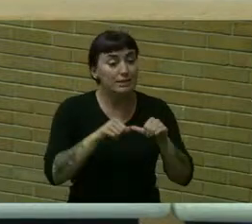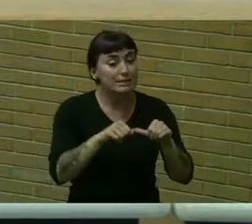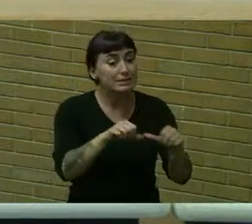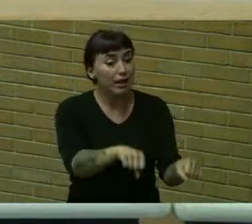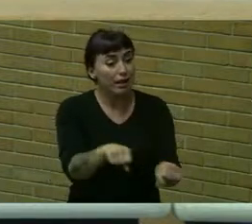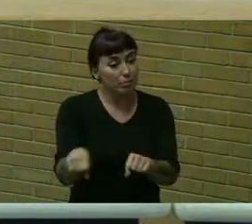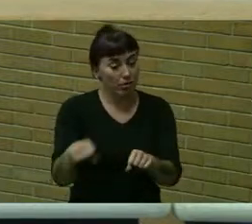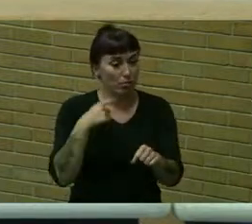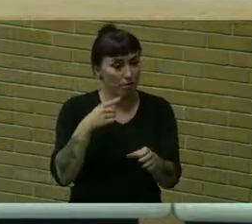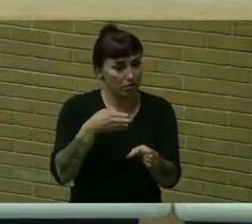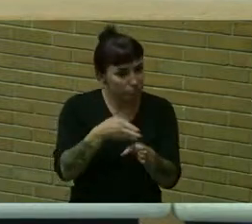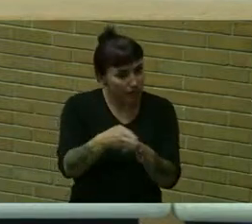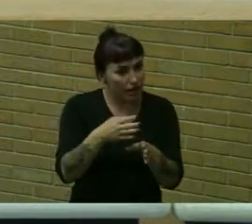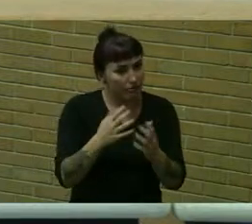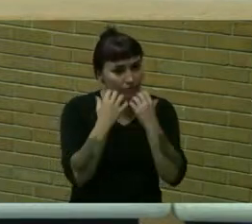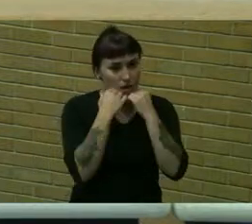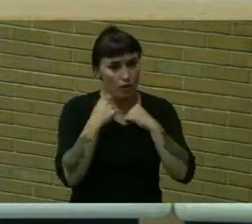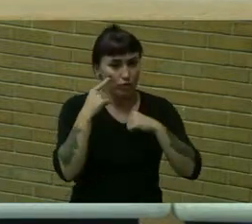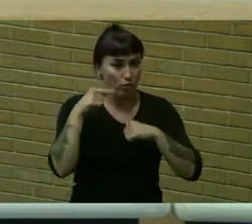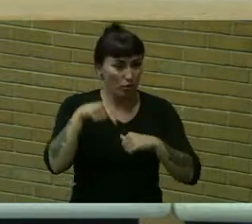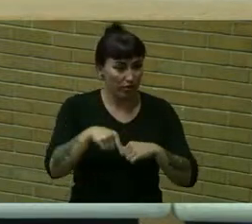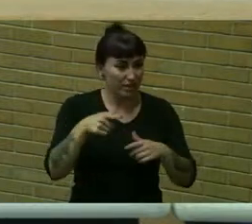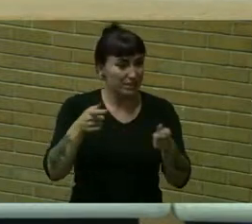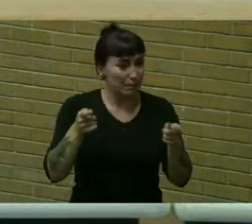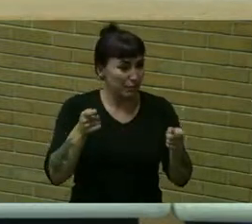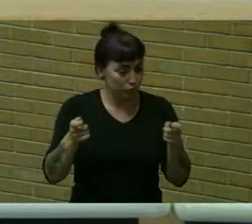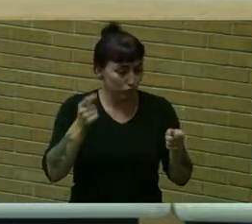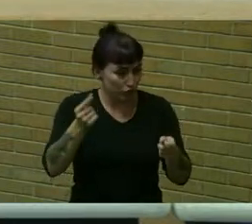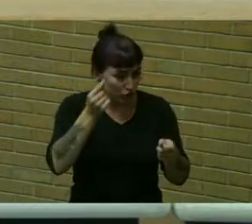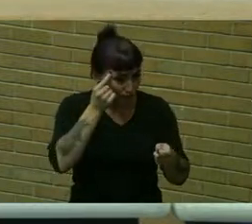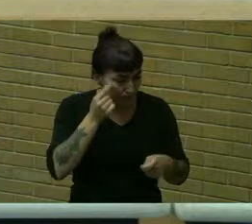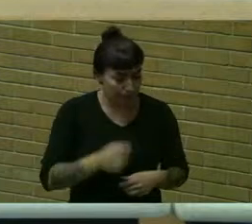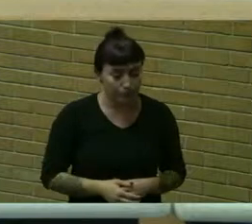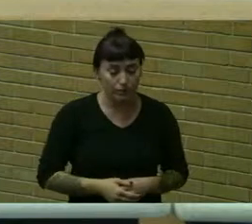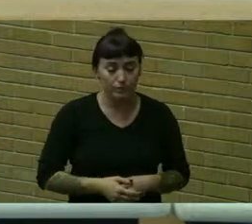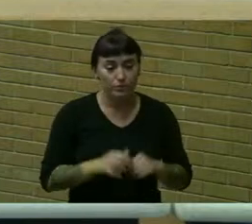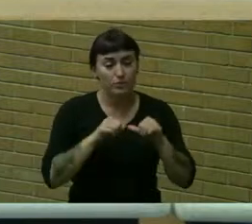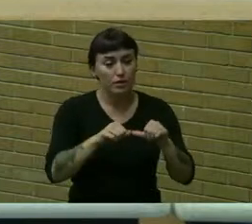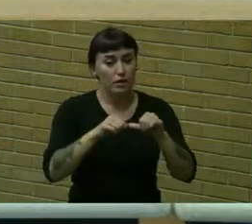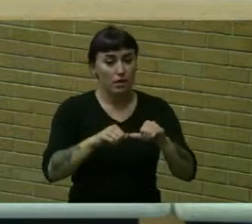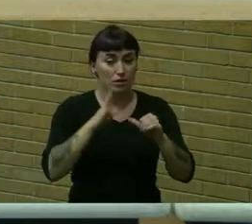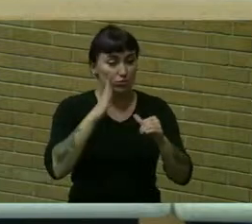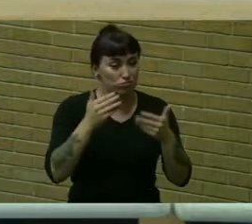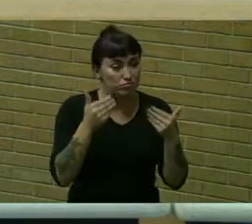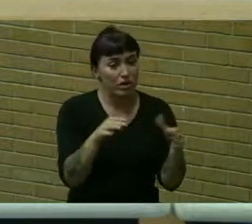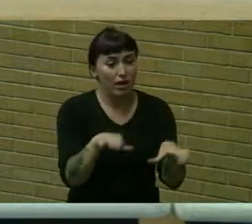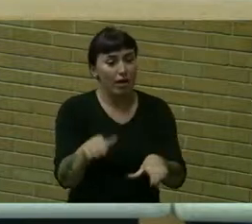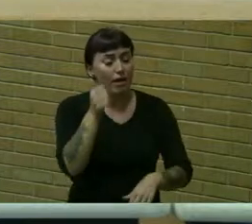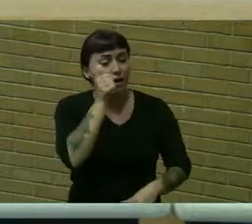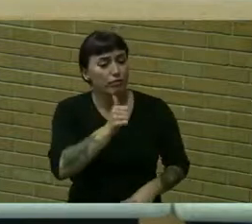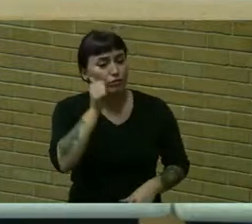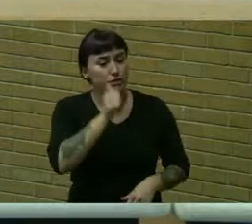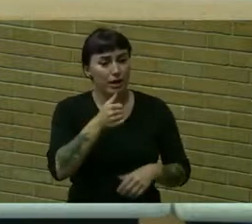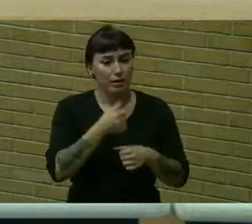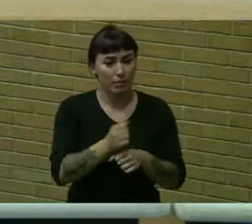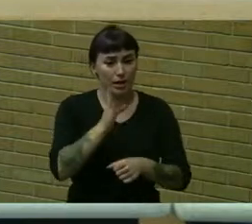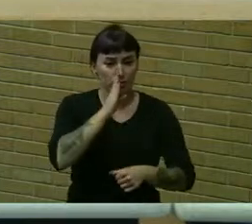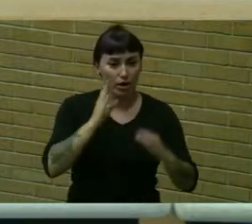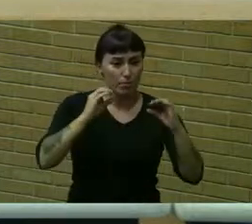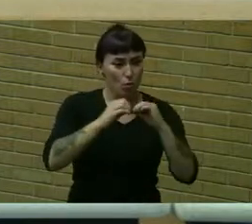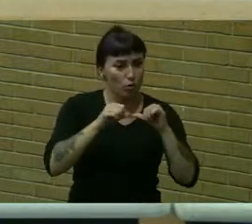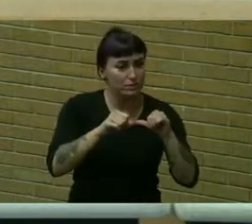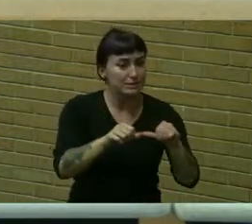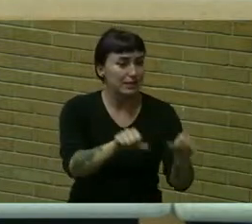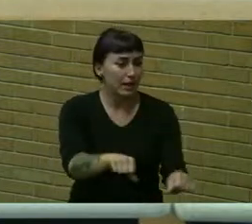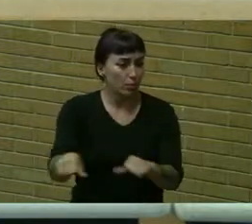Sustainability has been a core value in this administration. We continue to take action every day to make Brighton a more